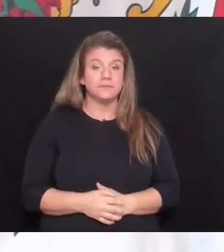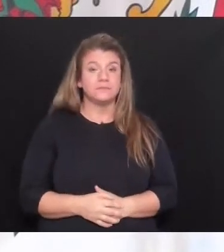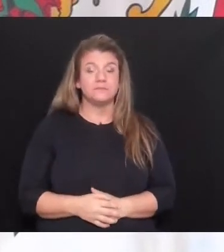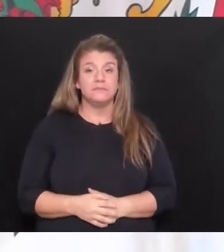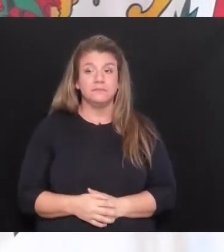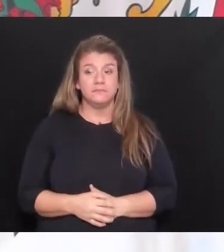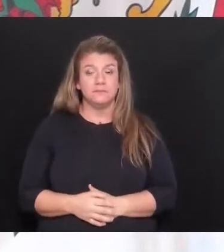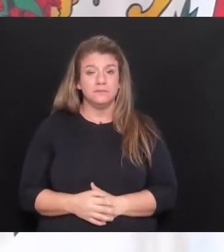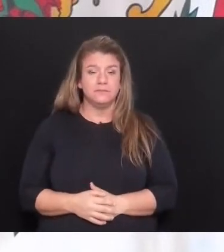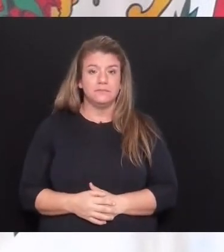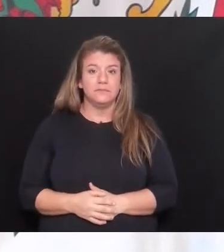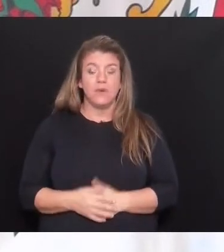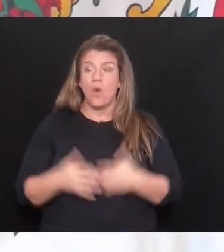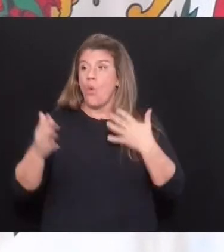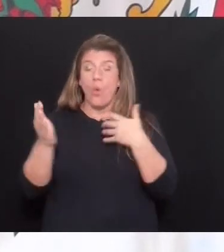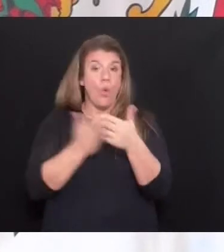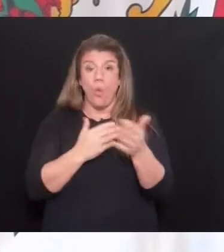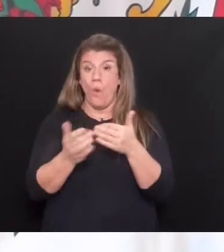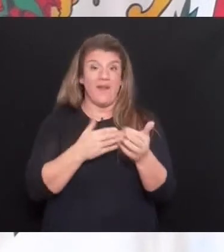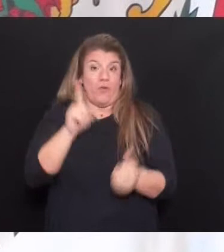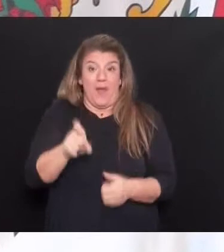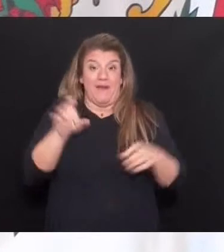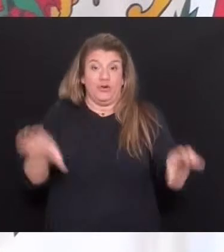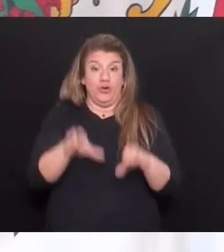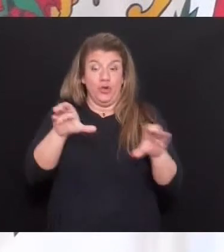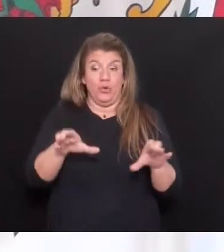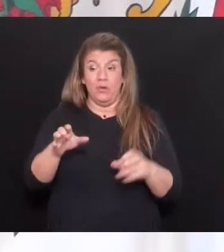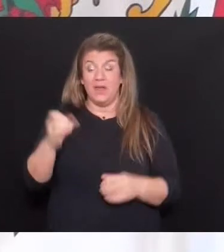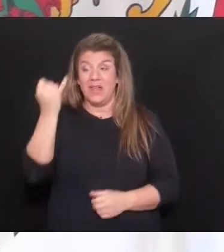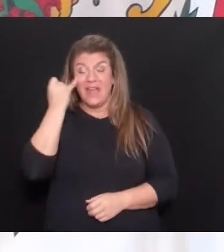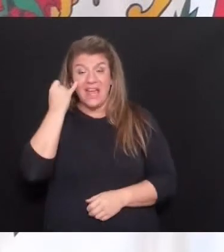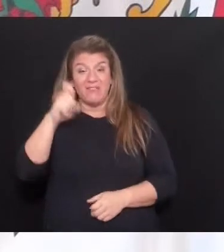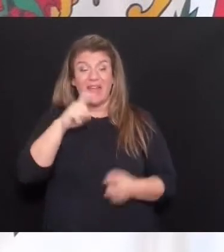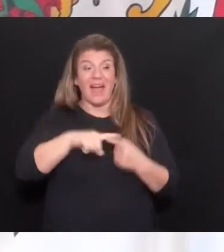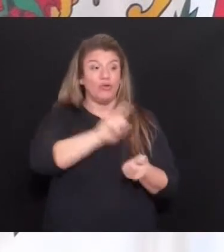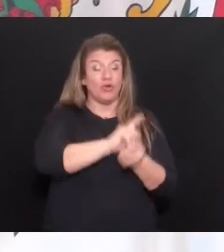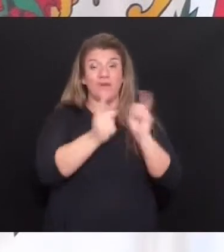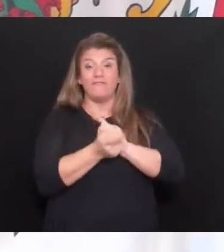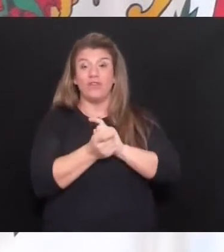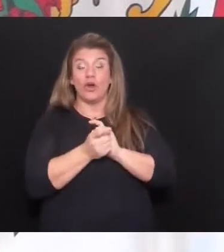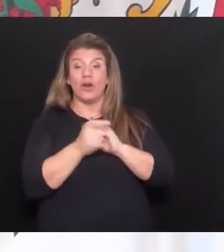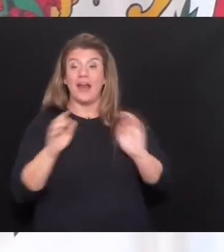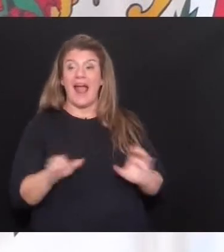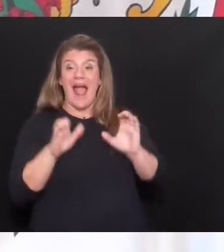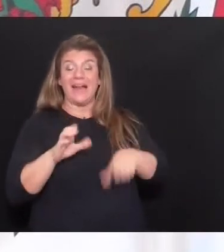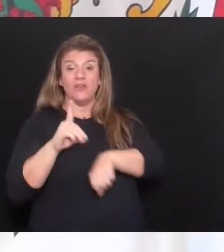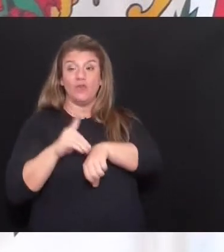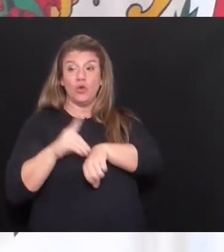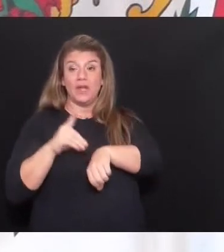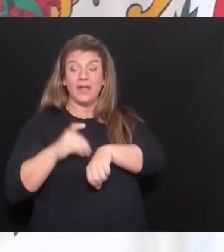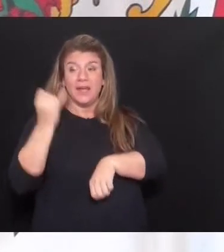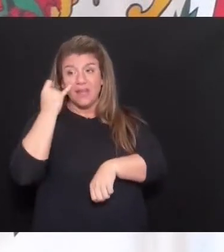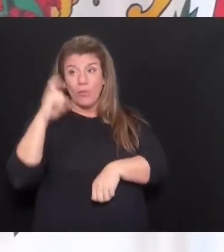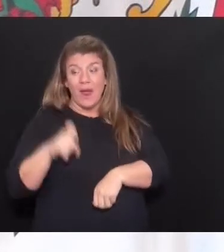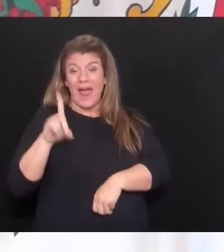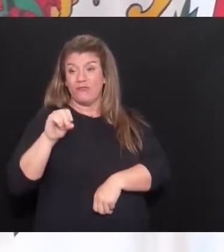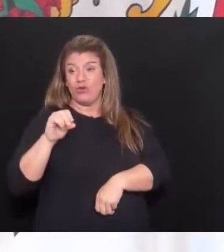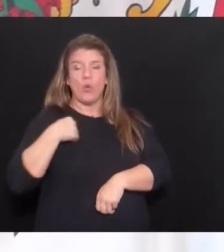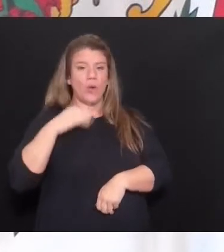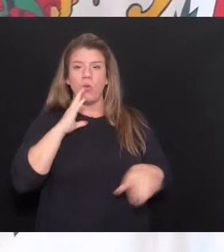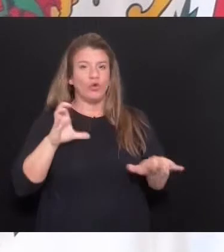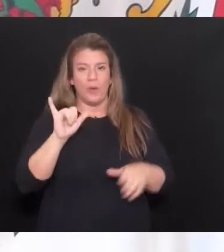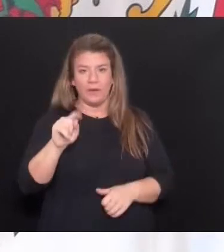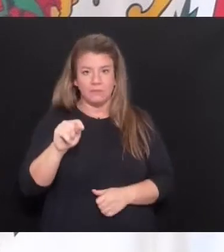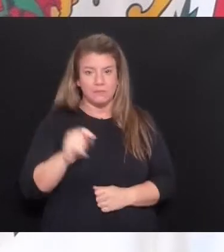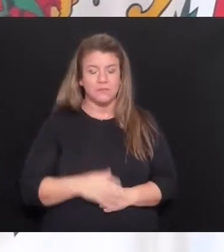we'll, whatever we got to do, if we've got to convert active duty folks, you know, if we need to do so, we'll do